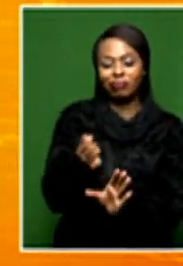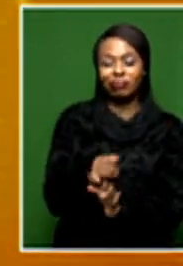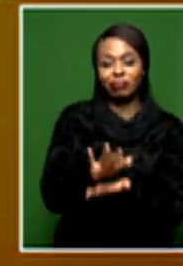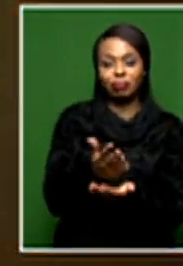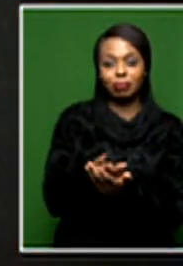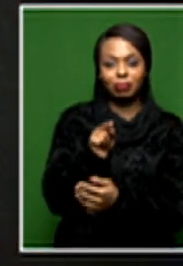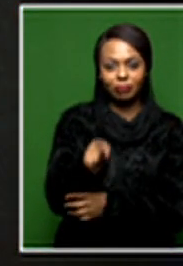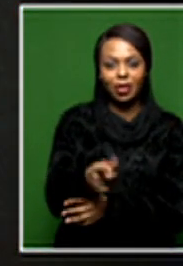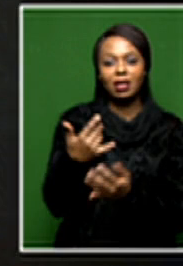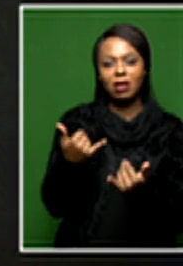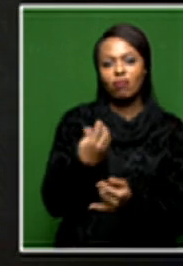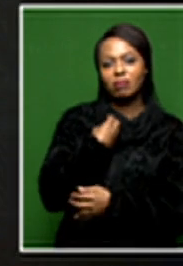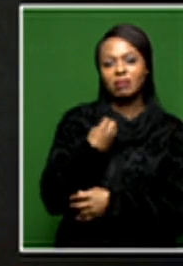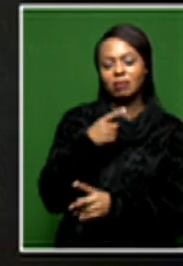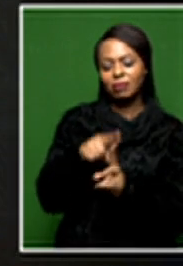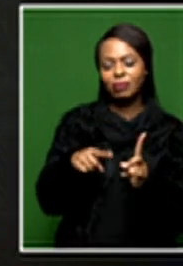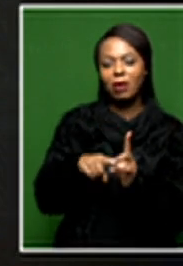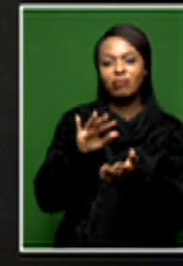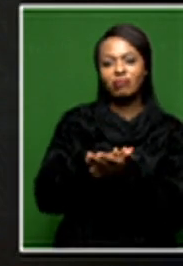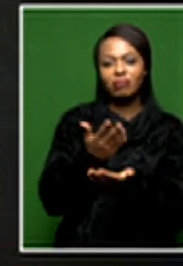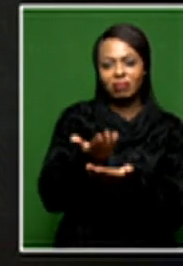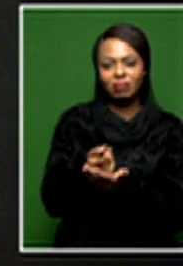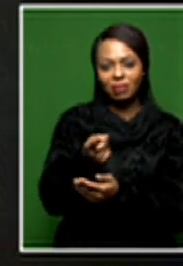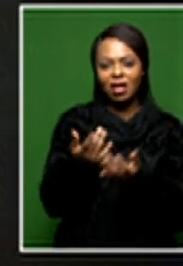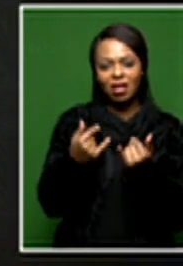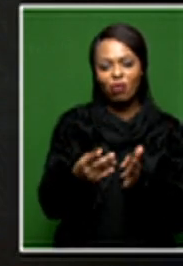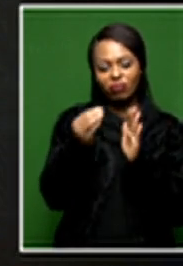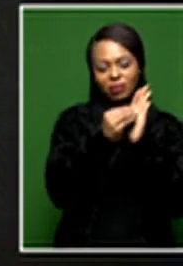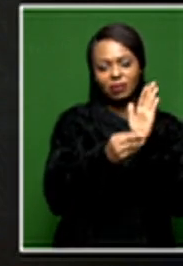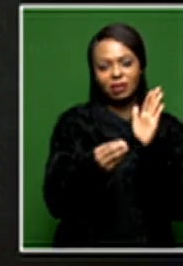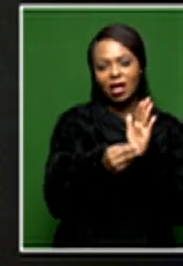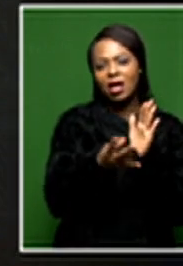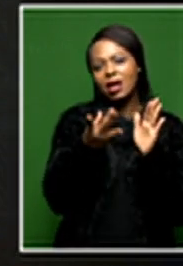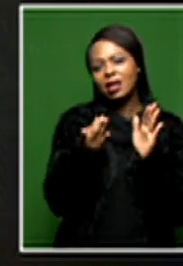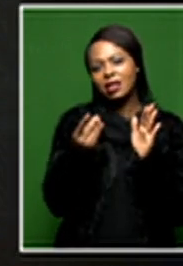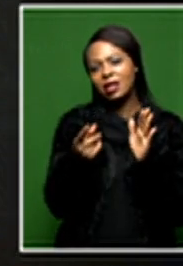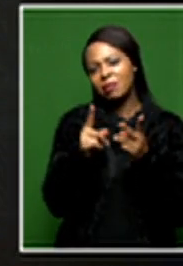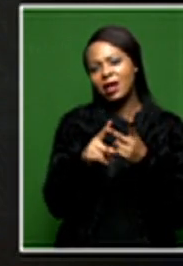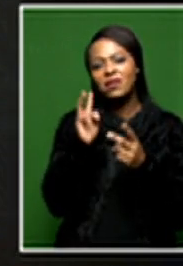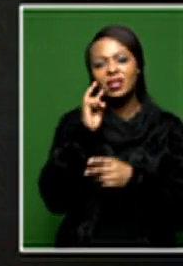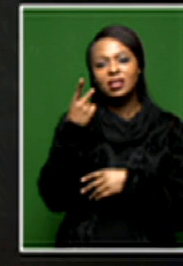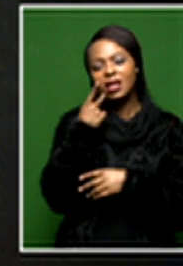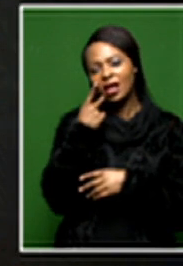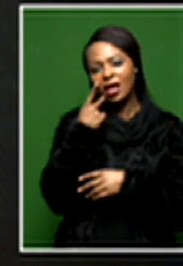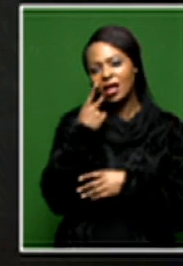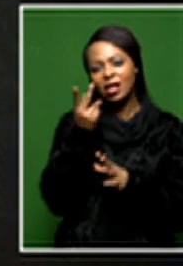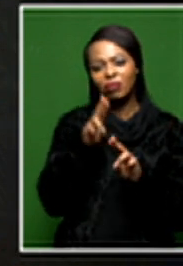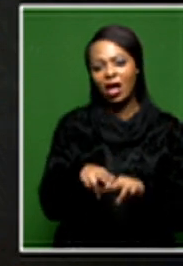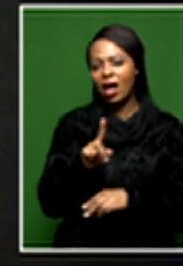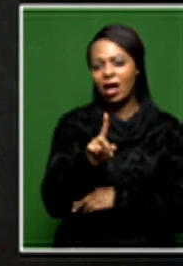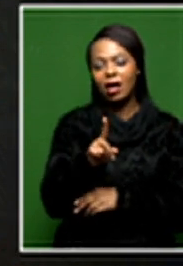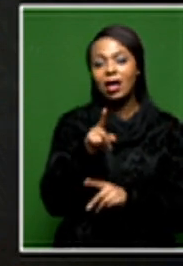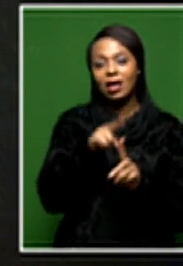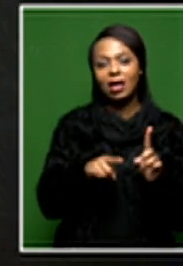now back with a new offering that is packed with braai recipes that don't rely on meat, titled Vegetarian Option. Now, Jan's